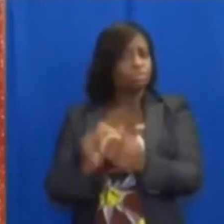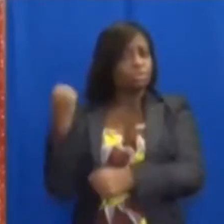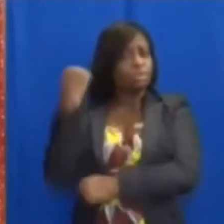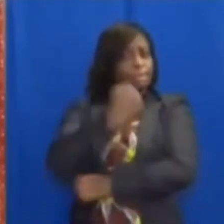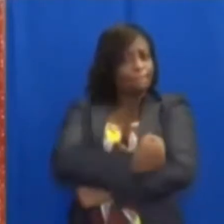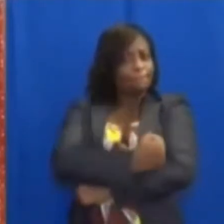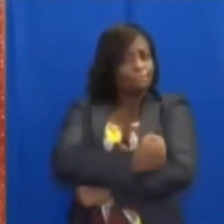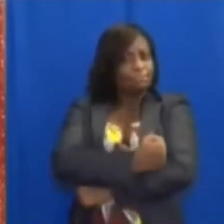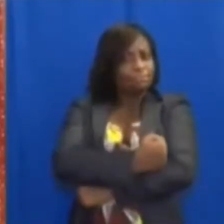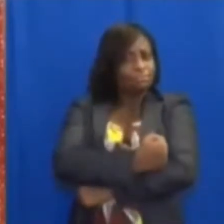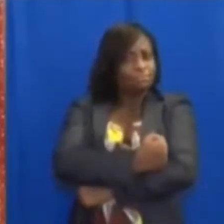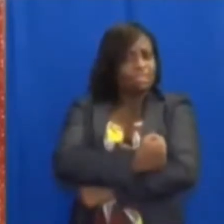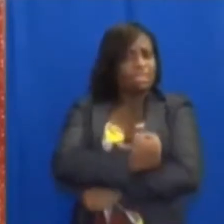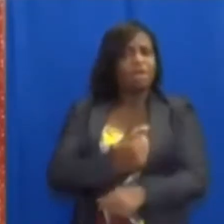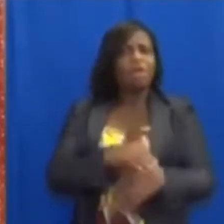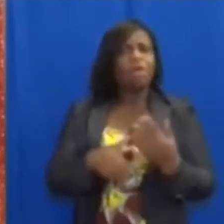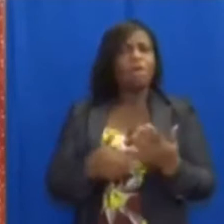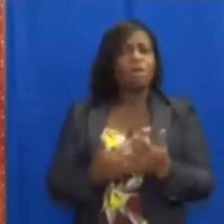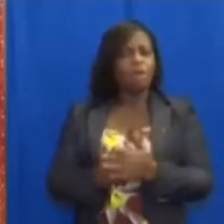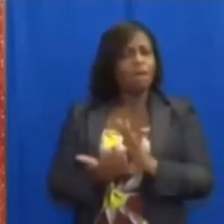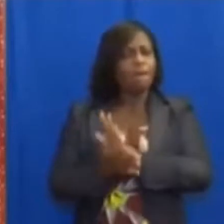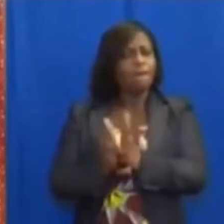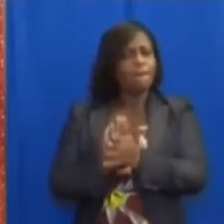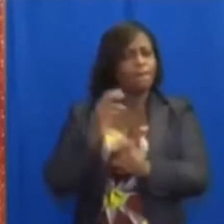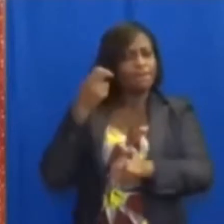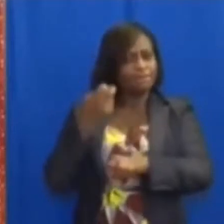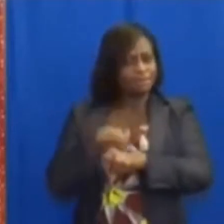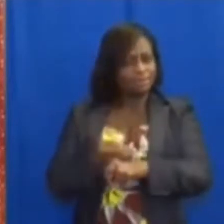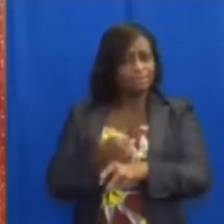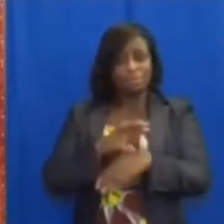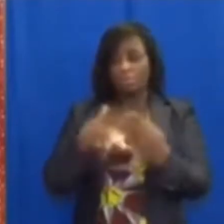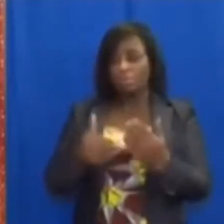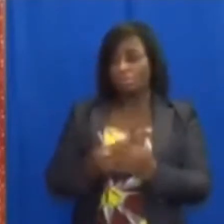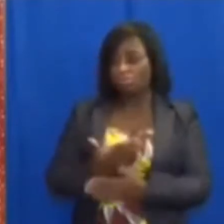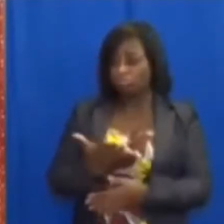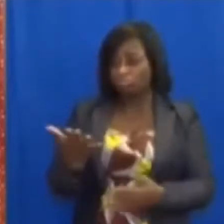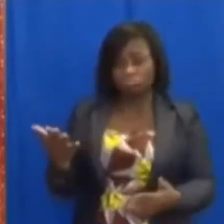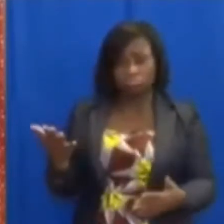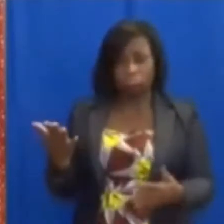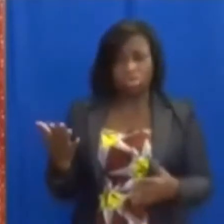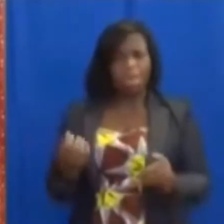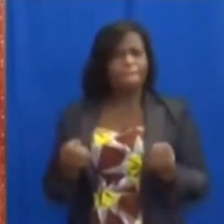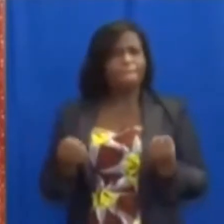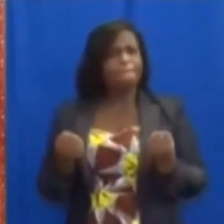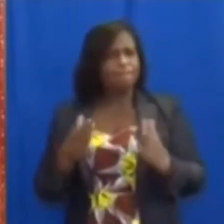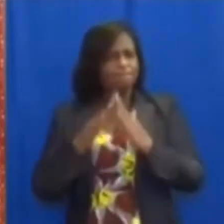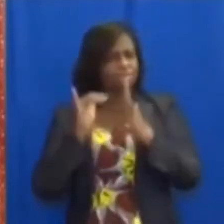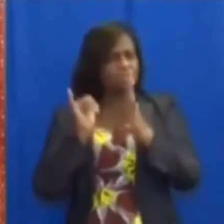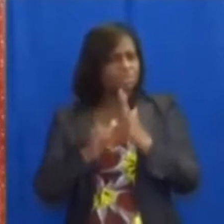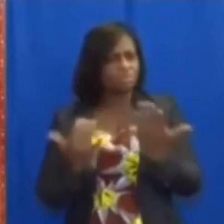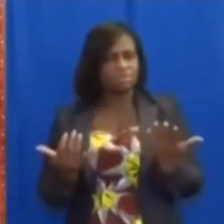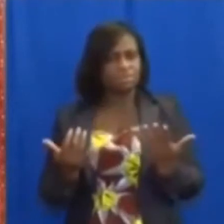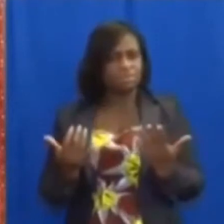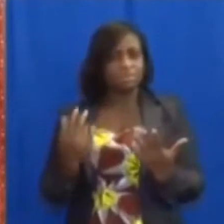borders impose considerable difficulties on all of us. A number of these